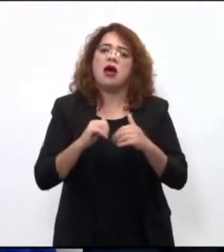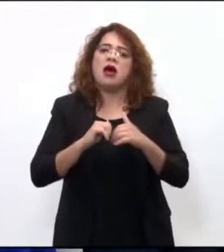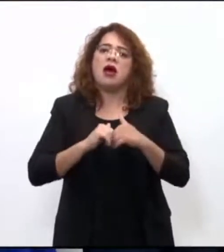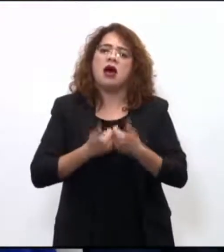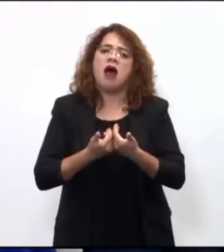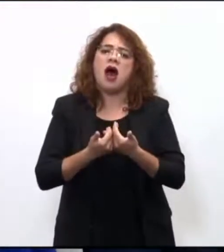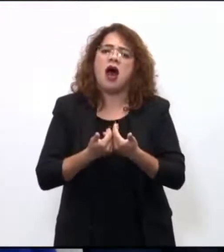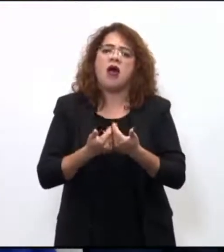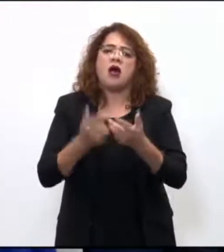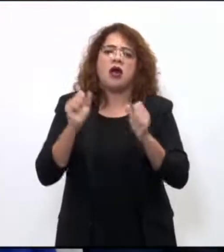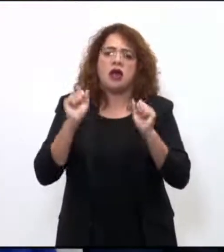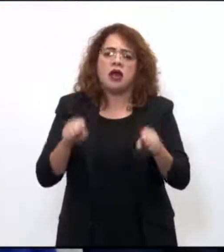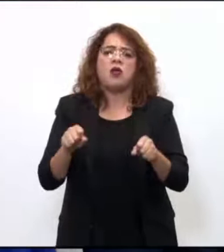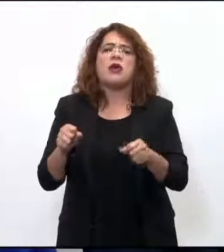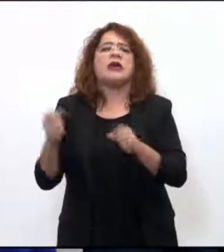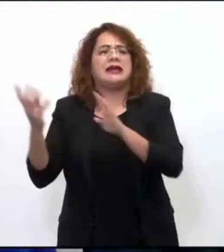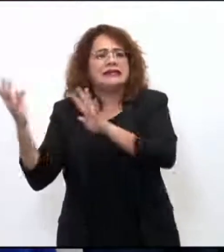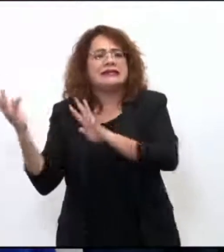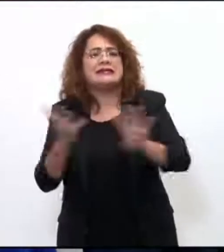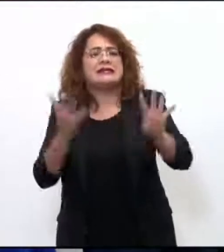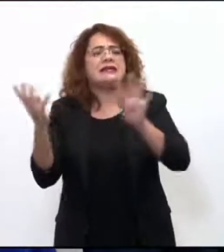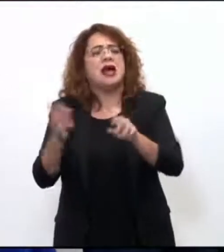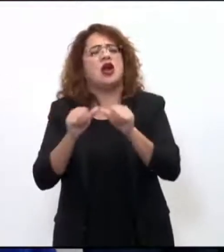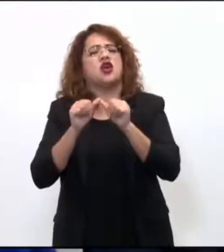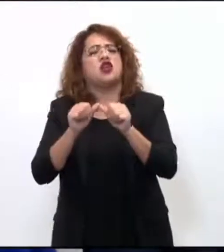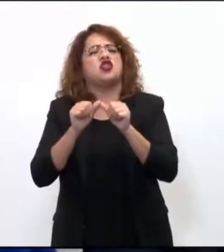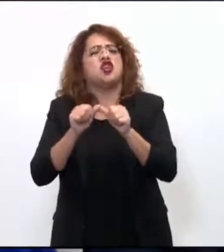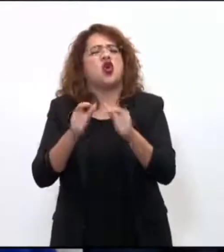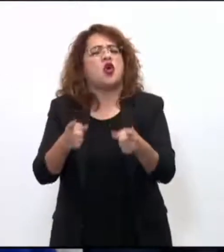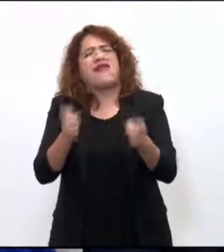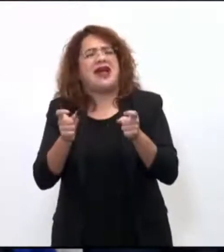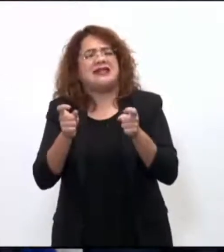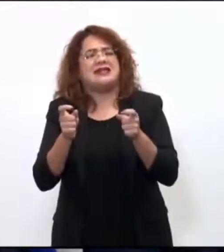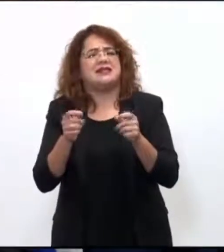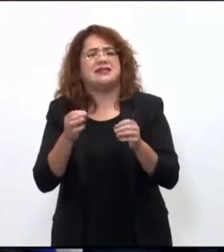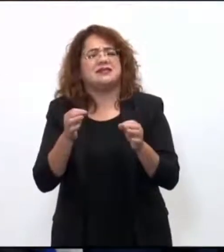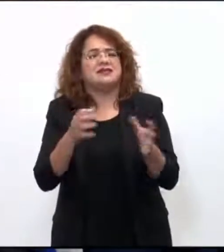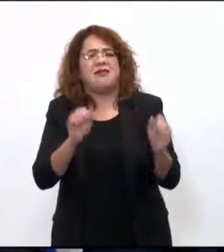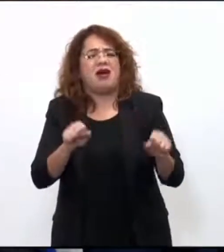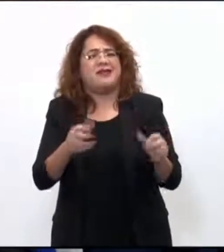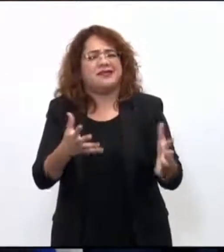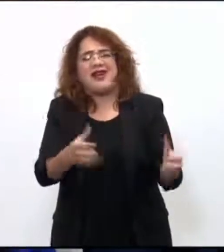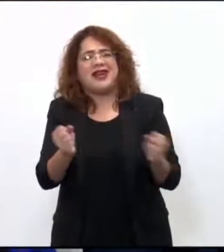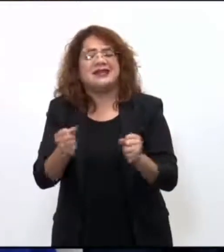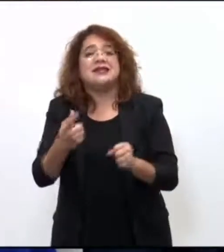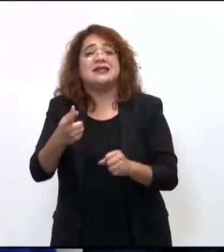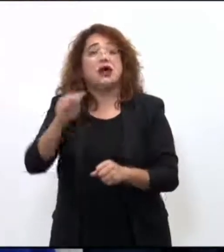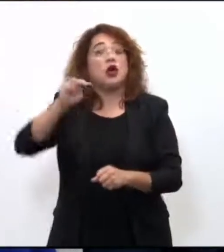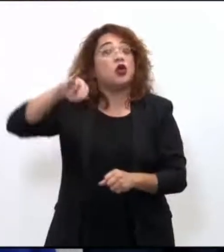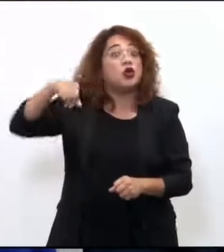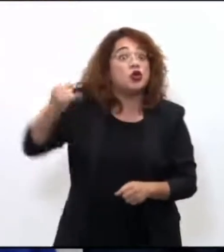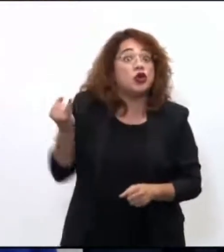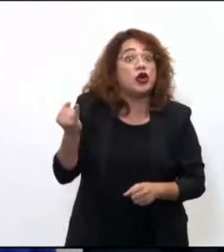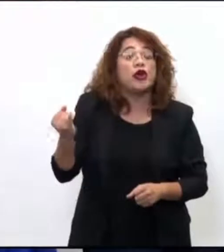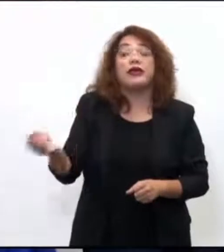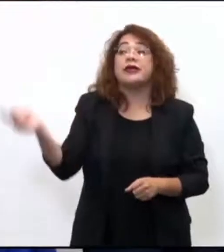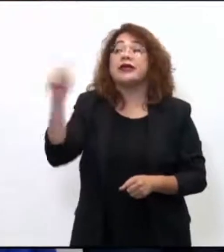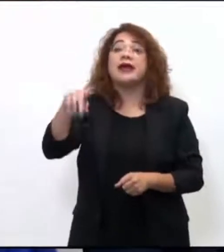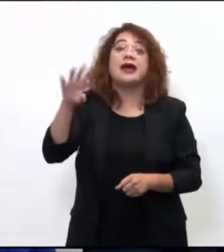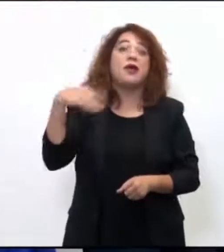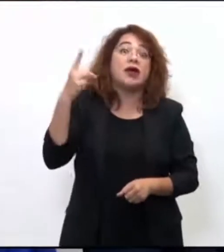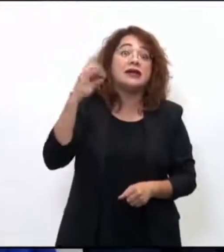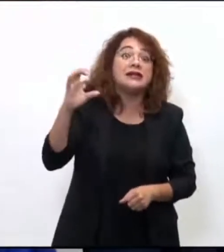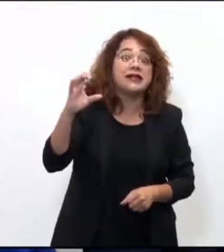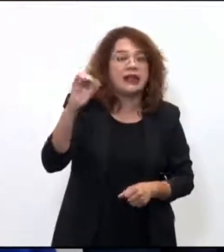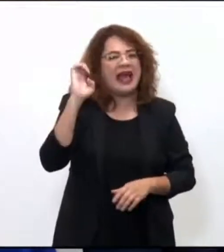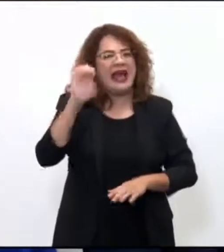mobile sites, these going door to door. I think something that you've seen in a few places in New Jersey and in DC and